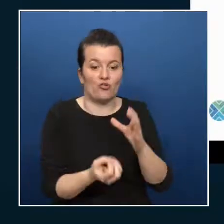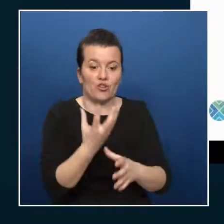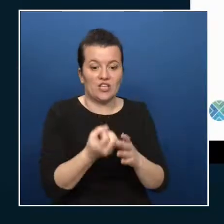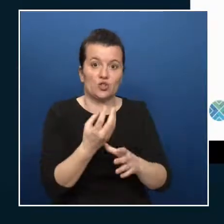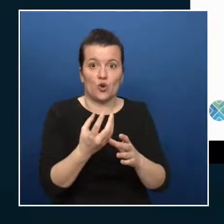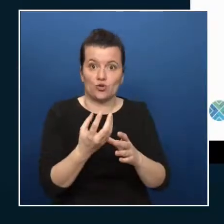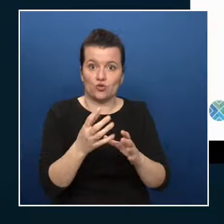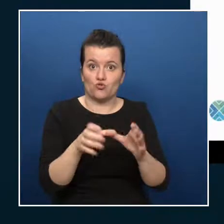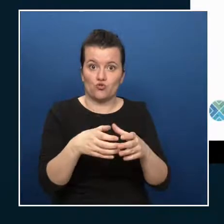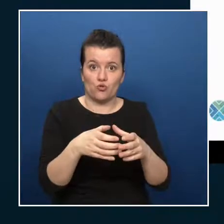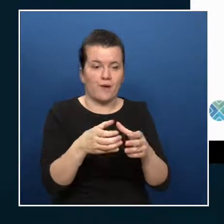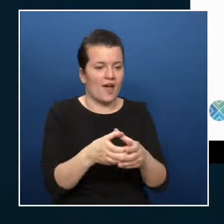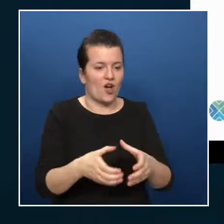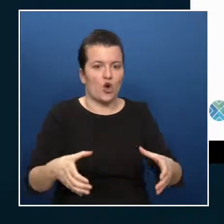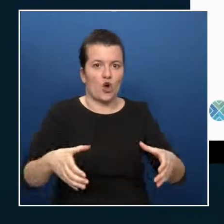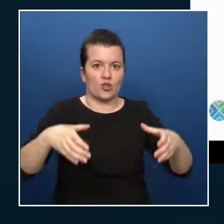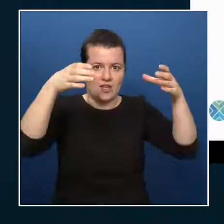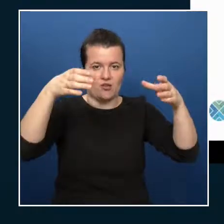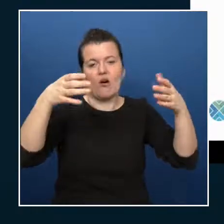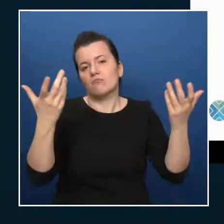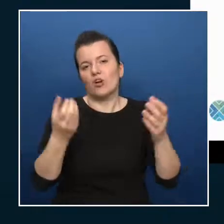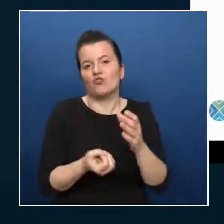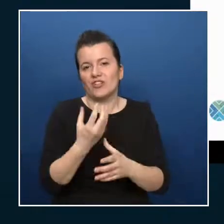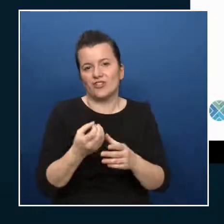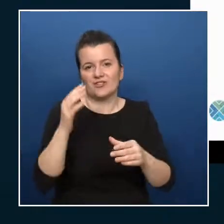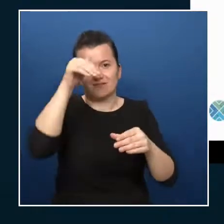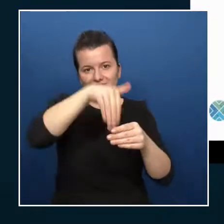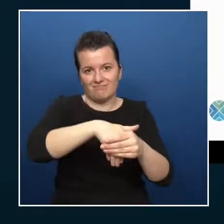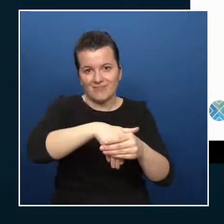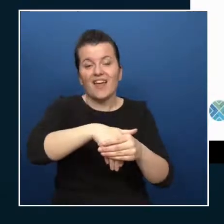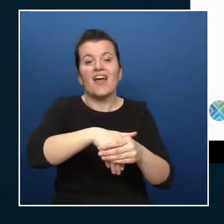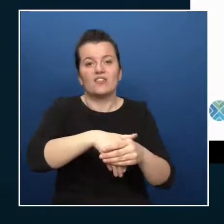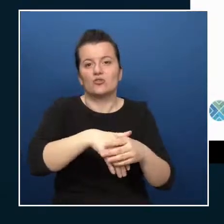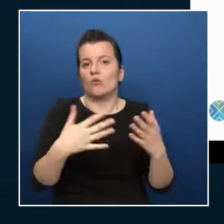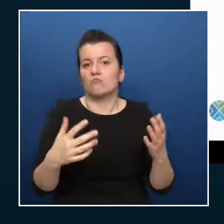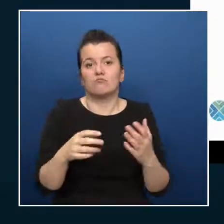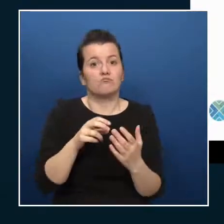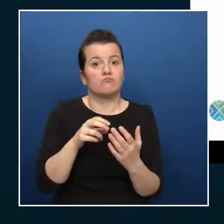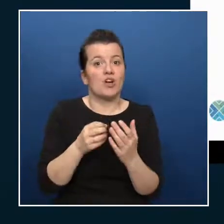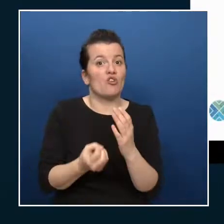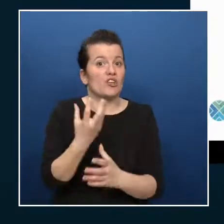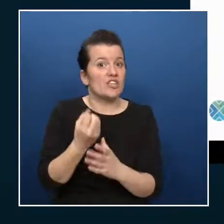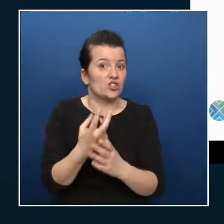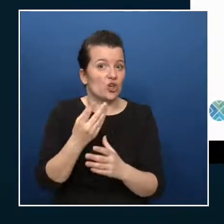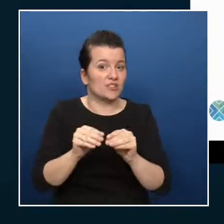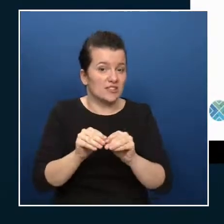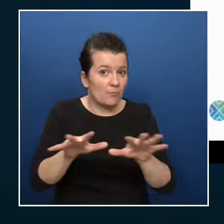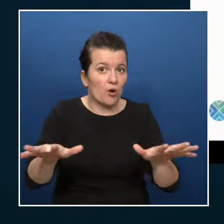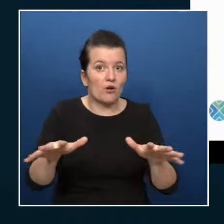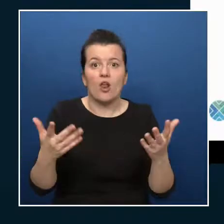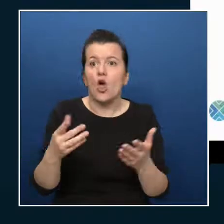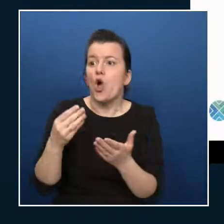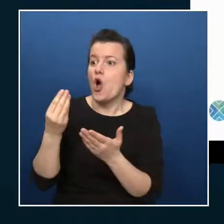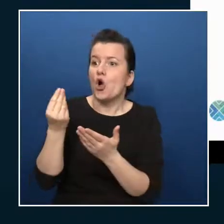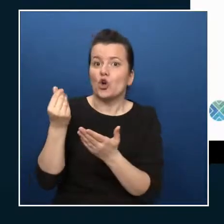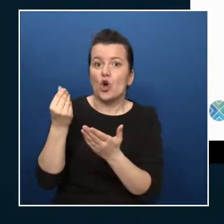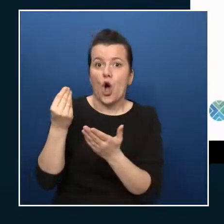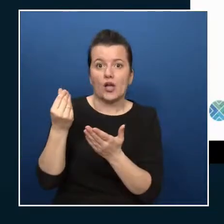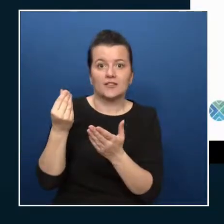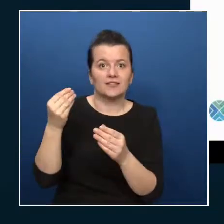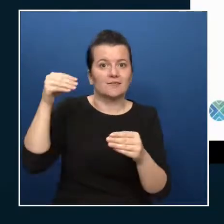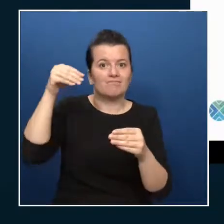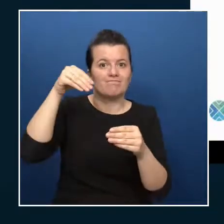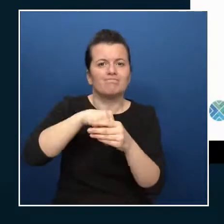eventually resources. So when you deploy and use resources, the costs for the resources are built to your